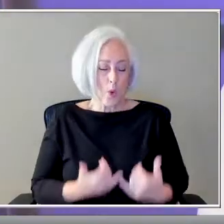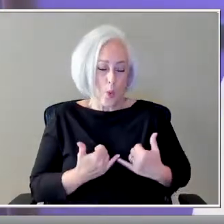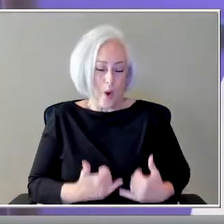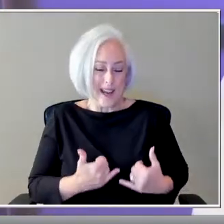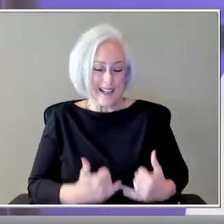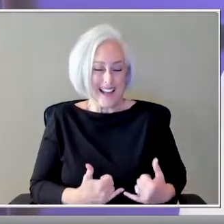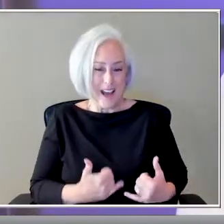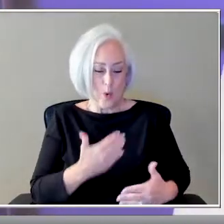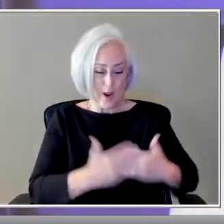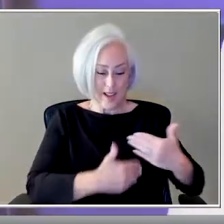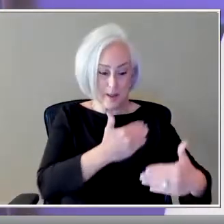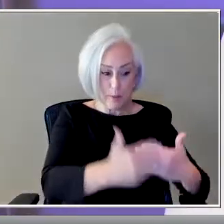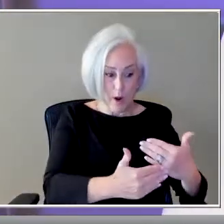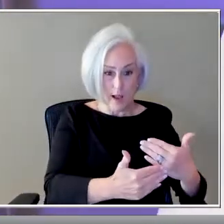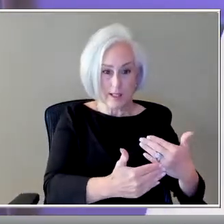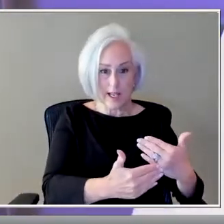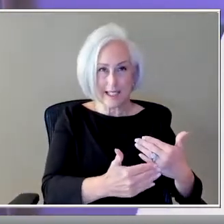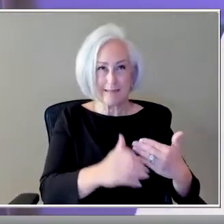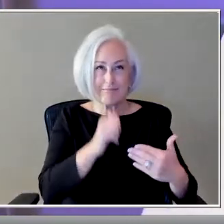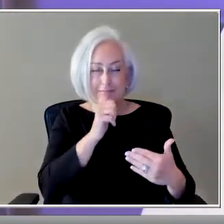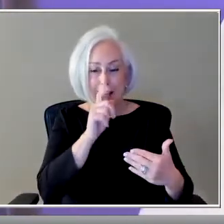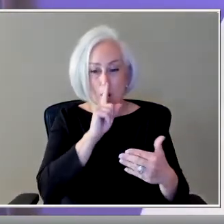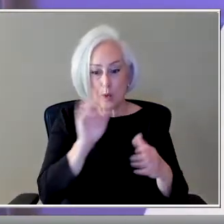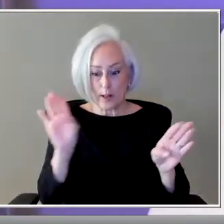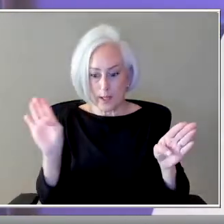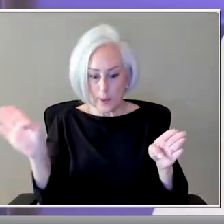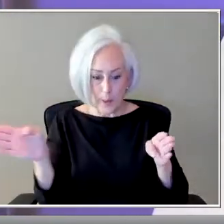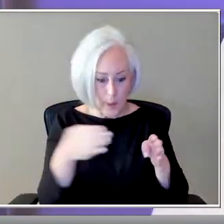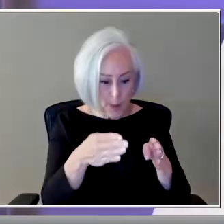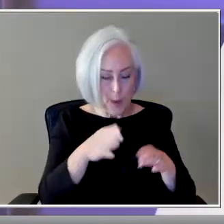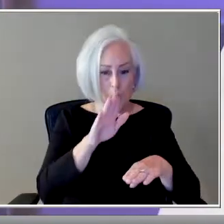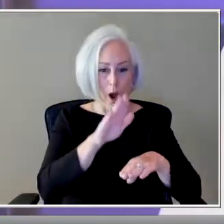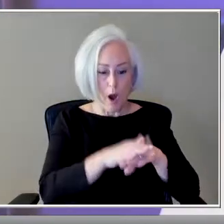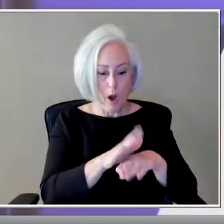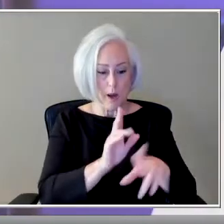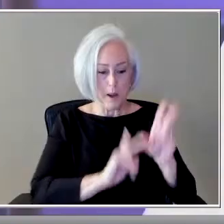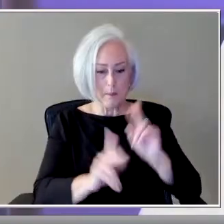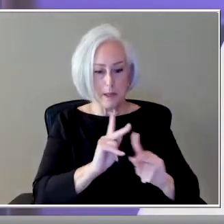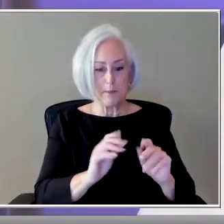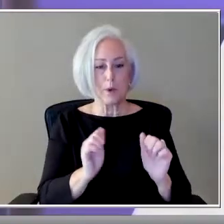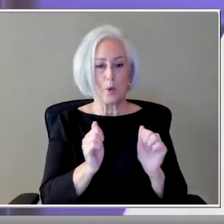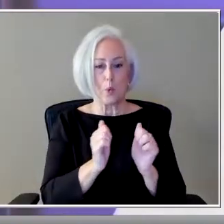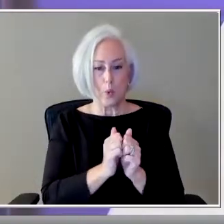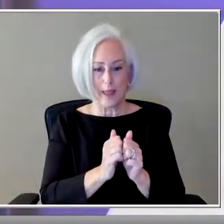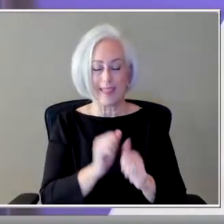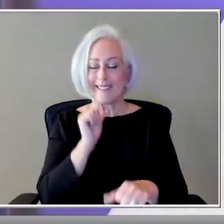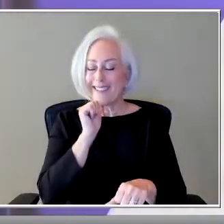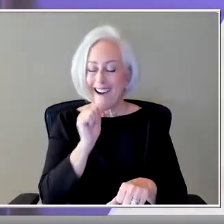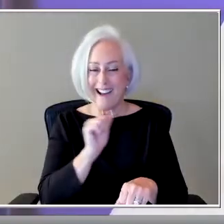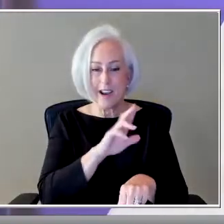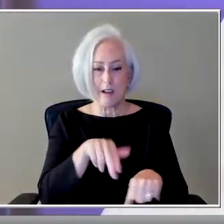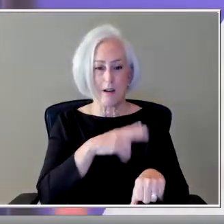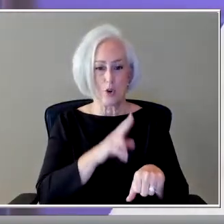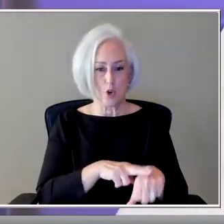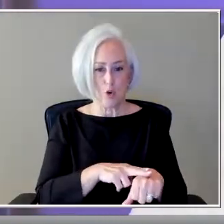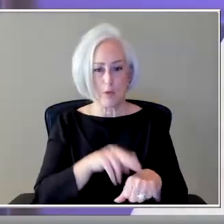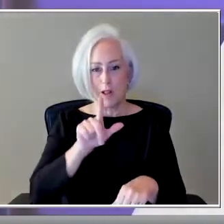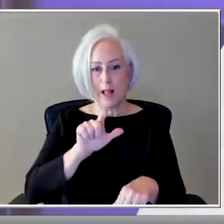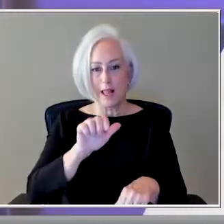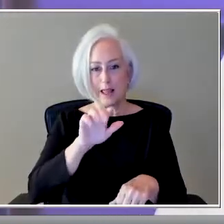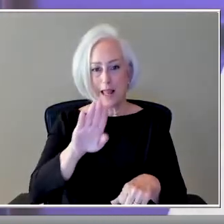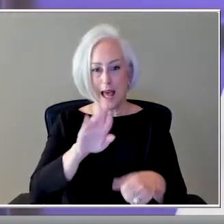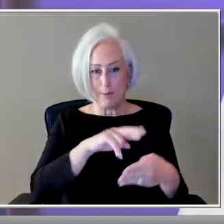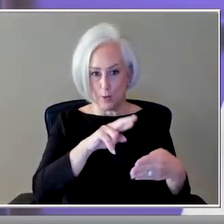targeting these patients with an abnormal lab value, but rather when they are getting diagnosed